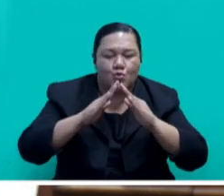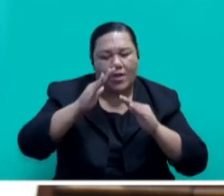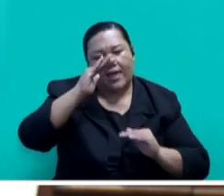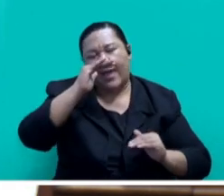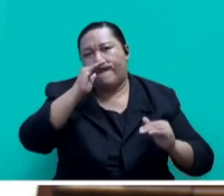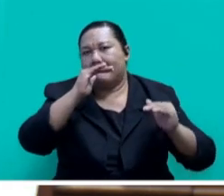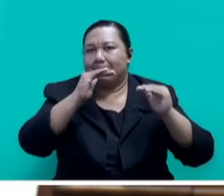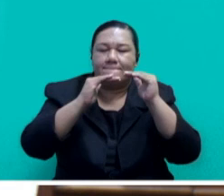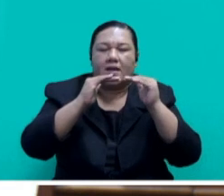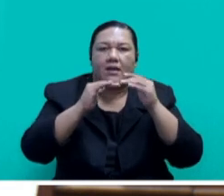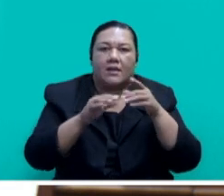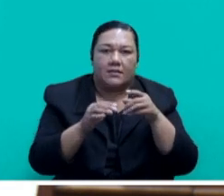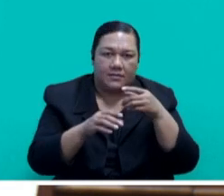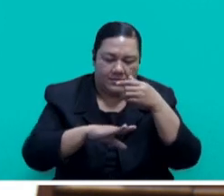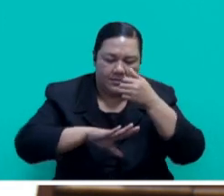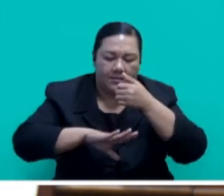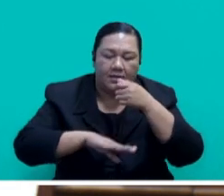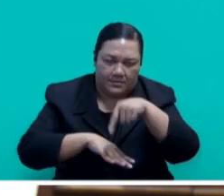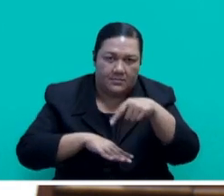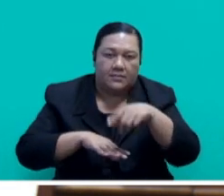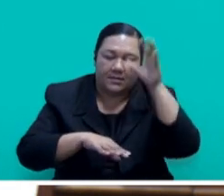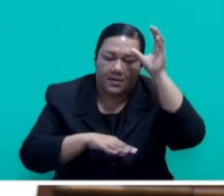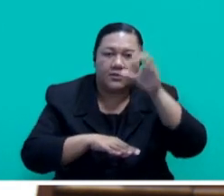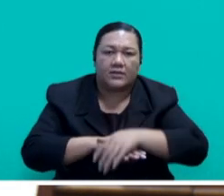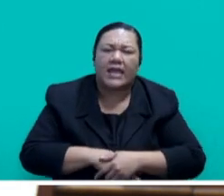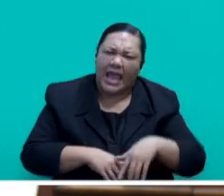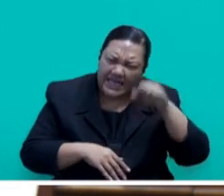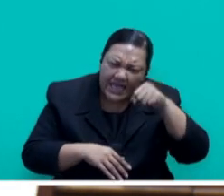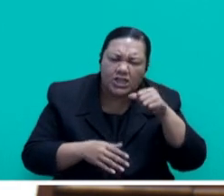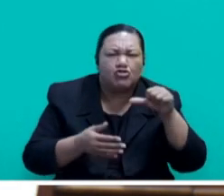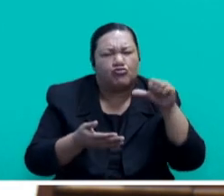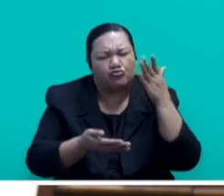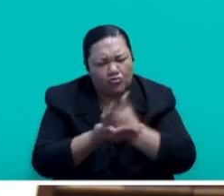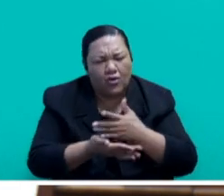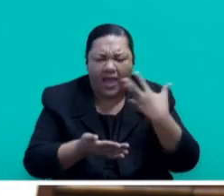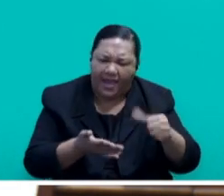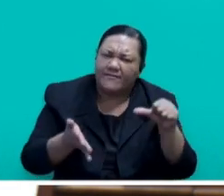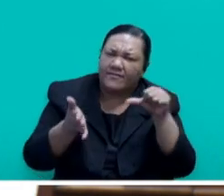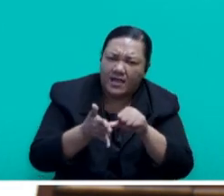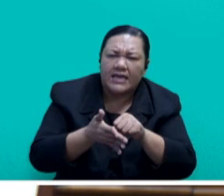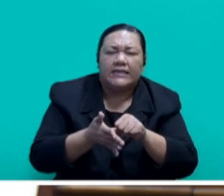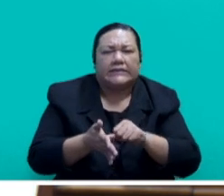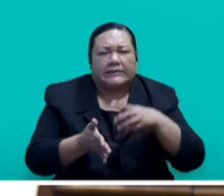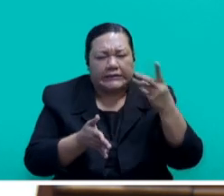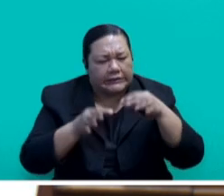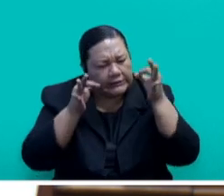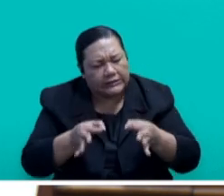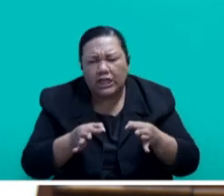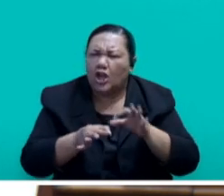have to make some hard decisions that will not be pleasant nor easy for some of our own